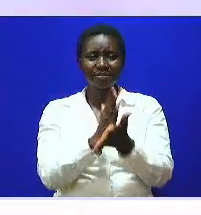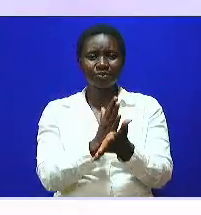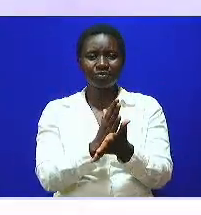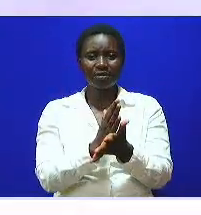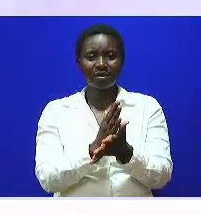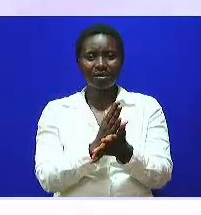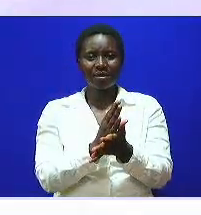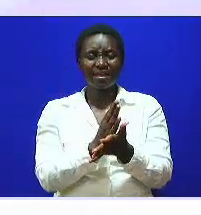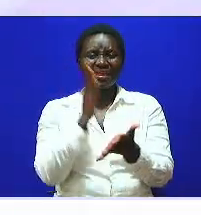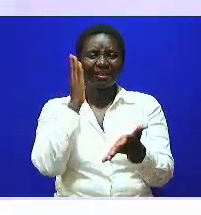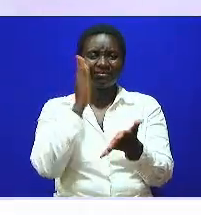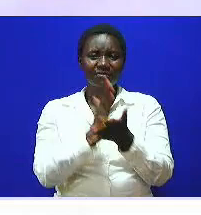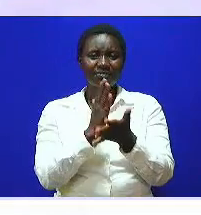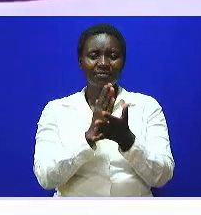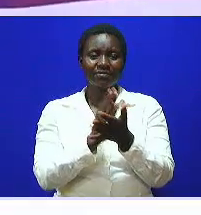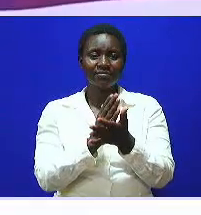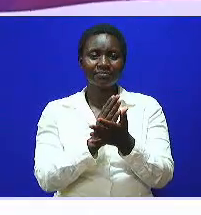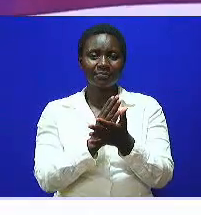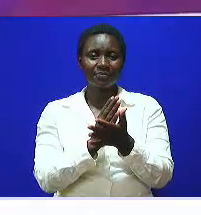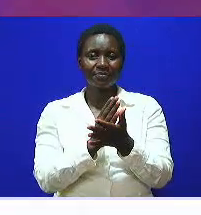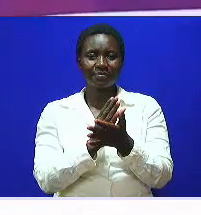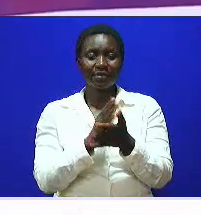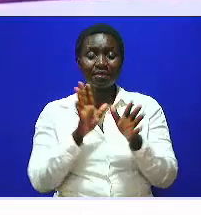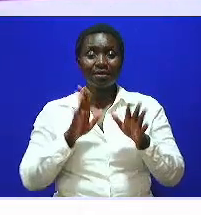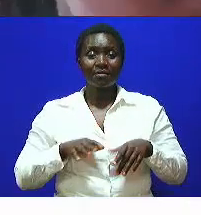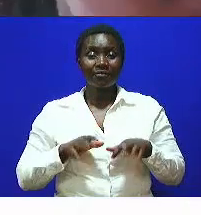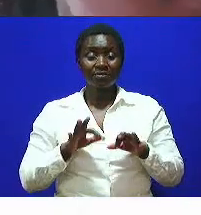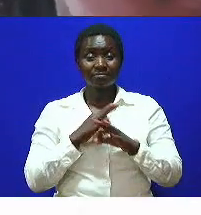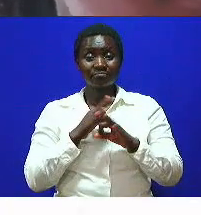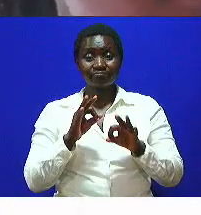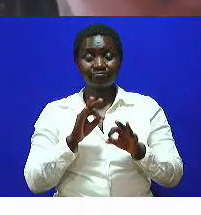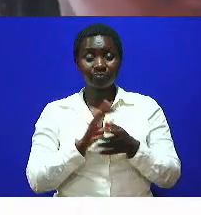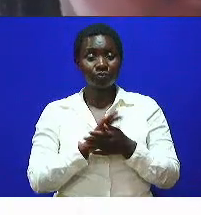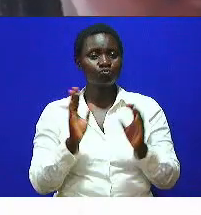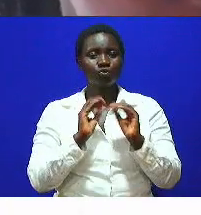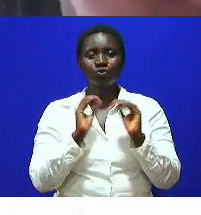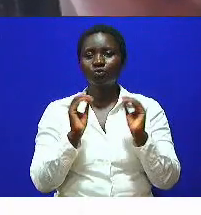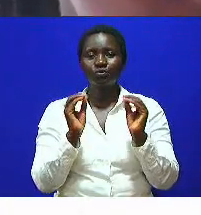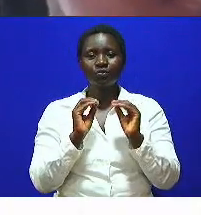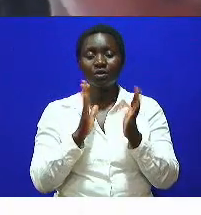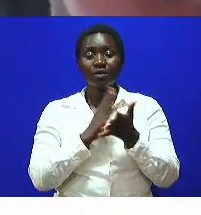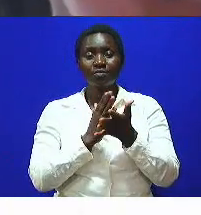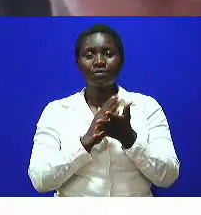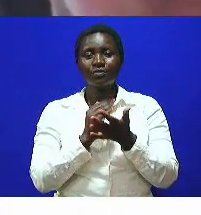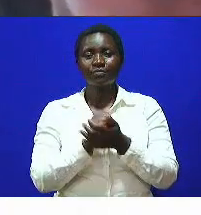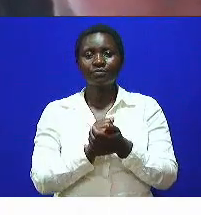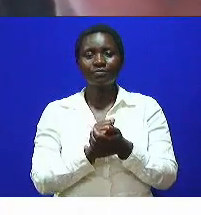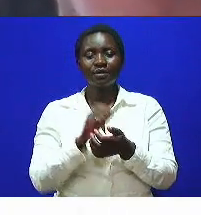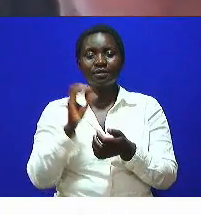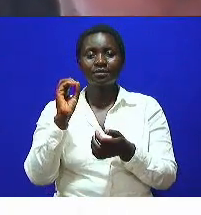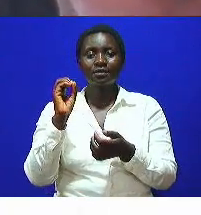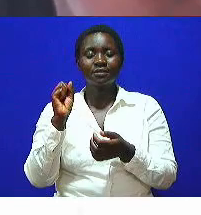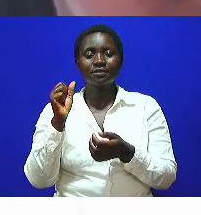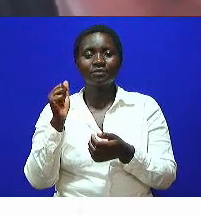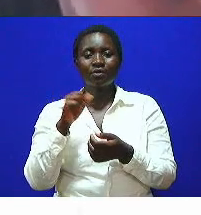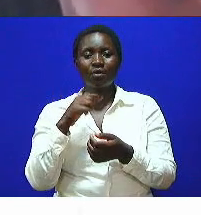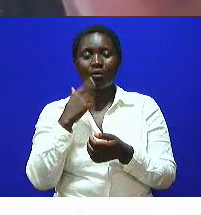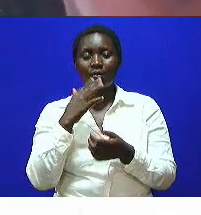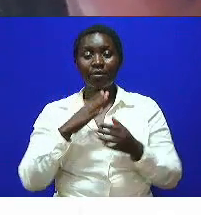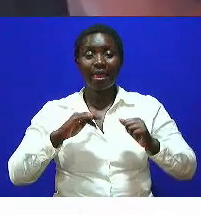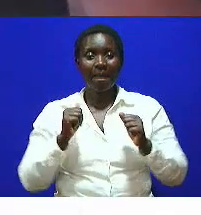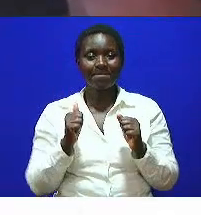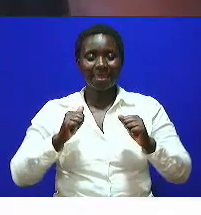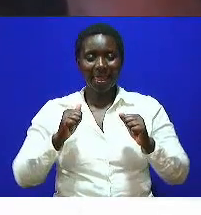buwa basubati we kira ni gwen na ende tibaliko unereligwa. So on behalf of the CSO, as we are very happy and we